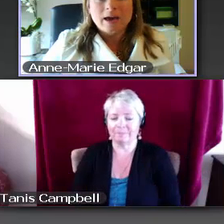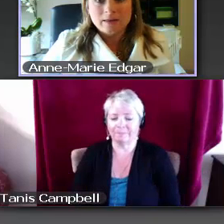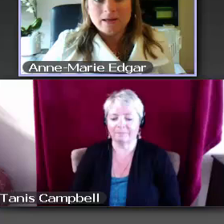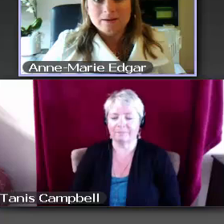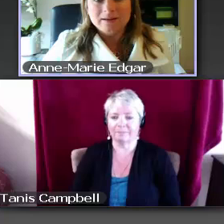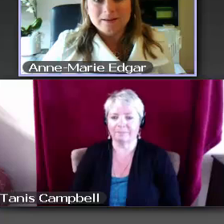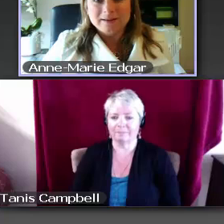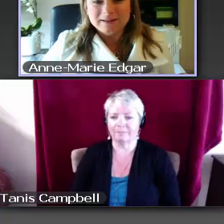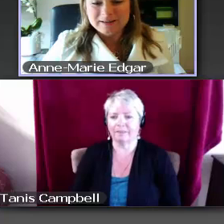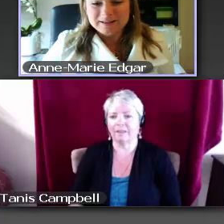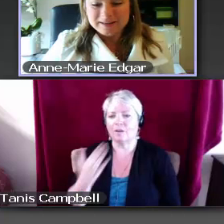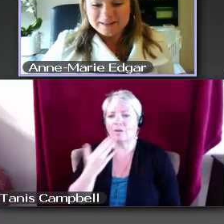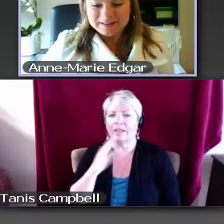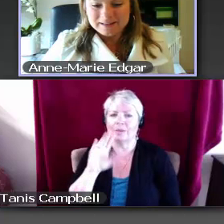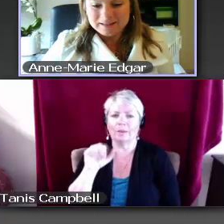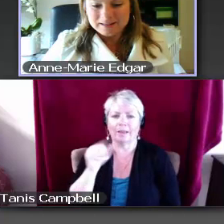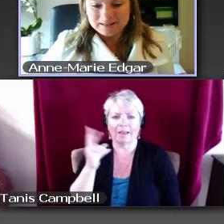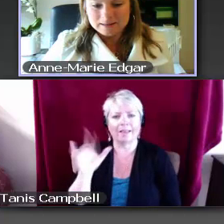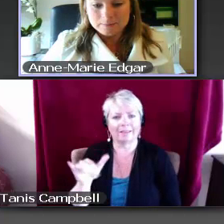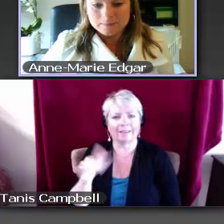Thank you, Kathy.